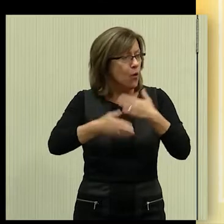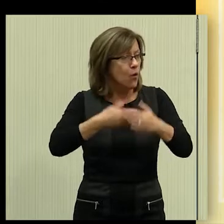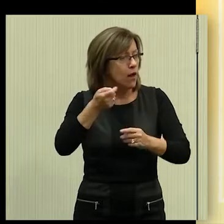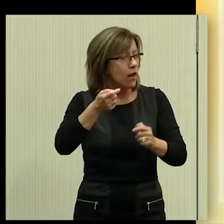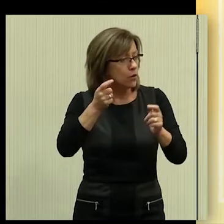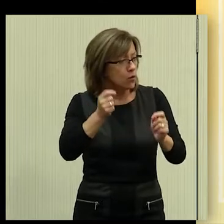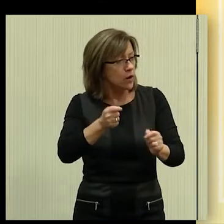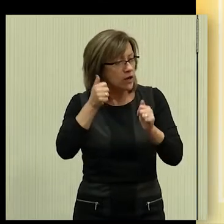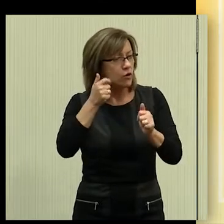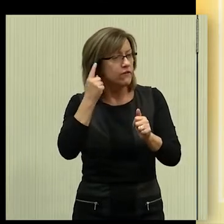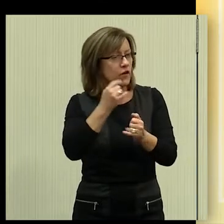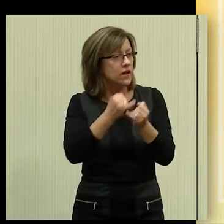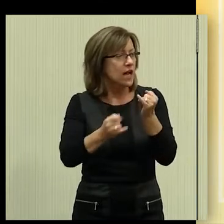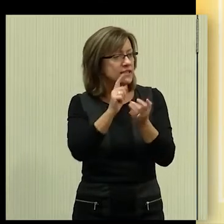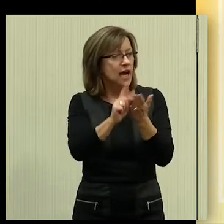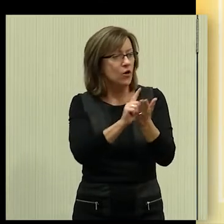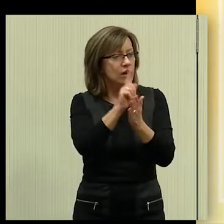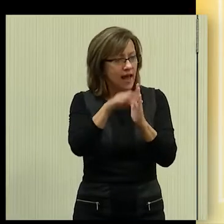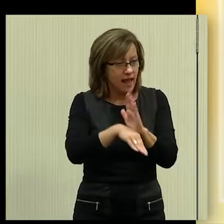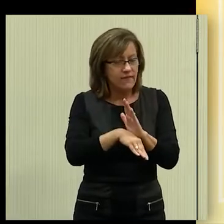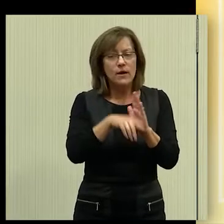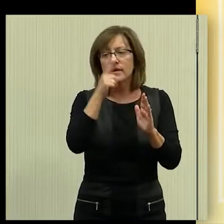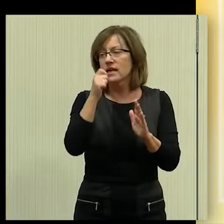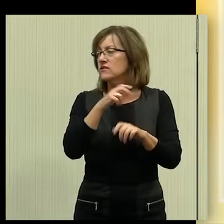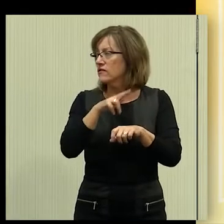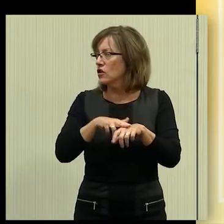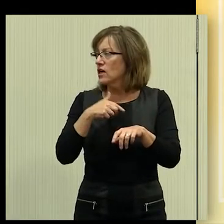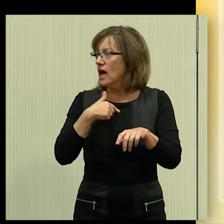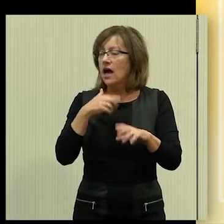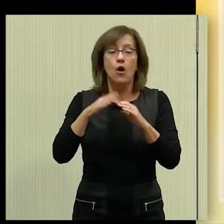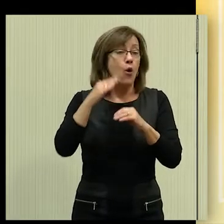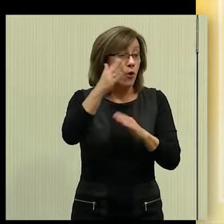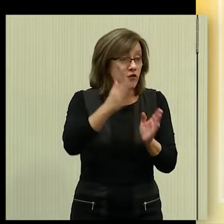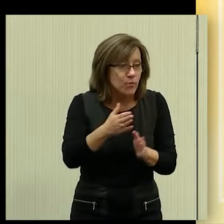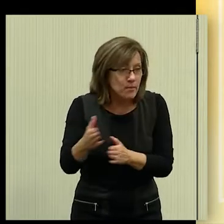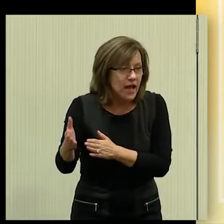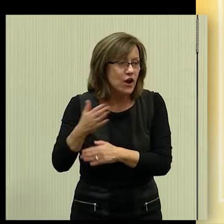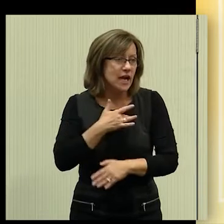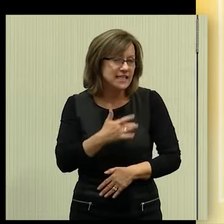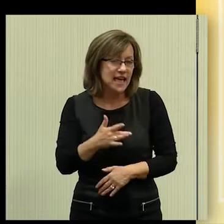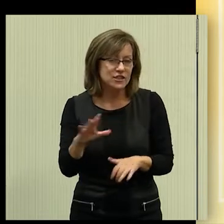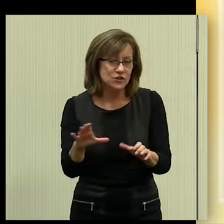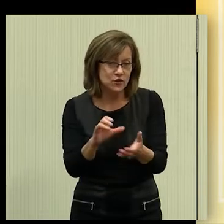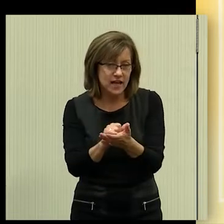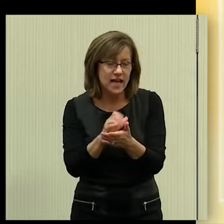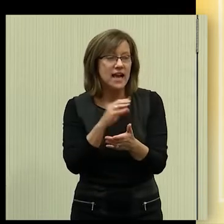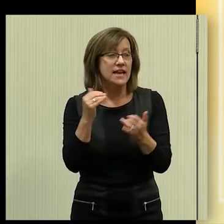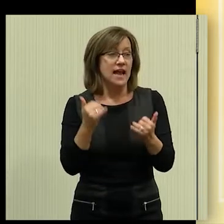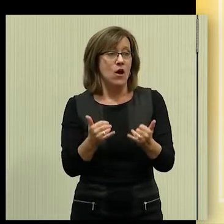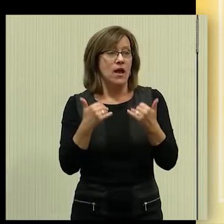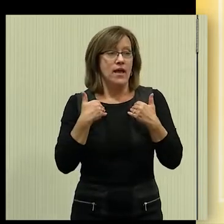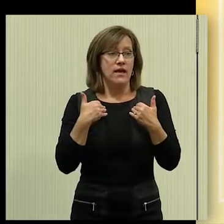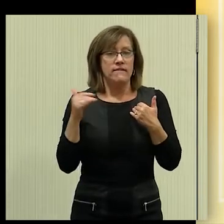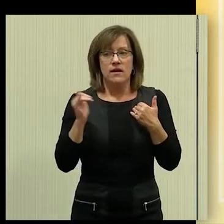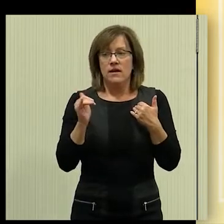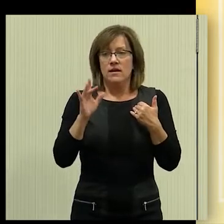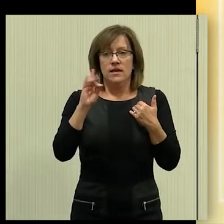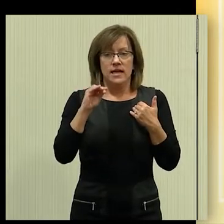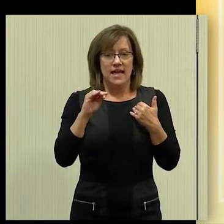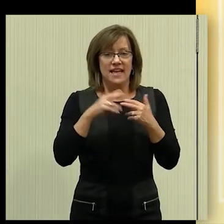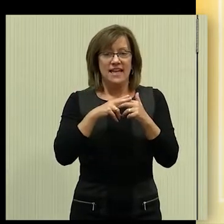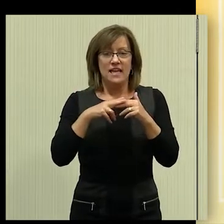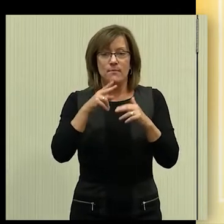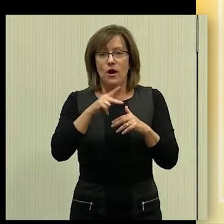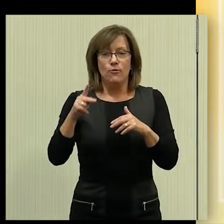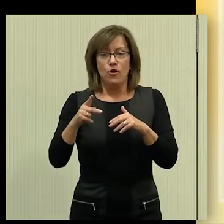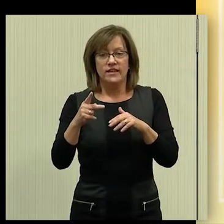for the last hour and a half because, of course, I over-prepare, which I tend to do. And so now I have like 80 slides left to